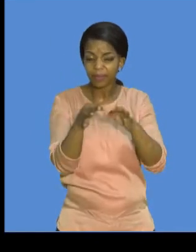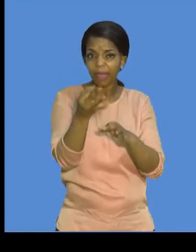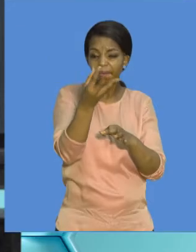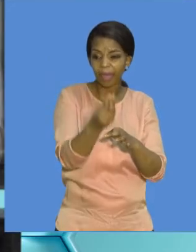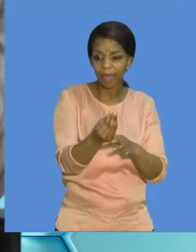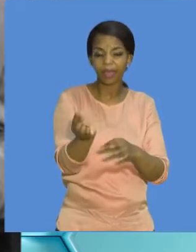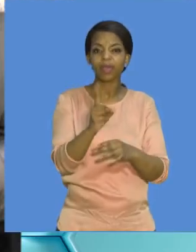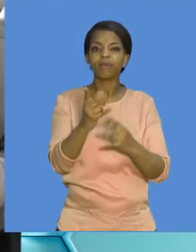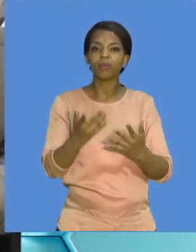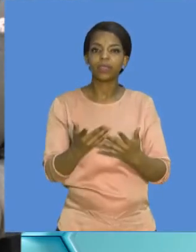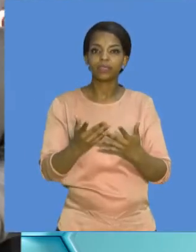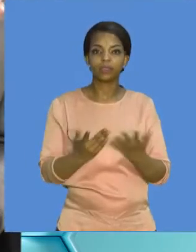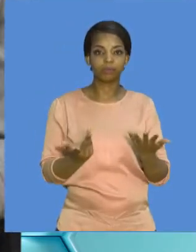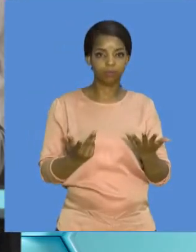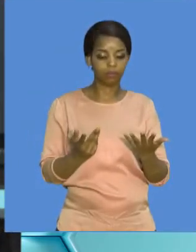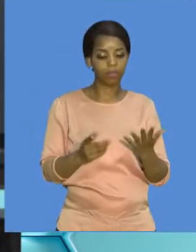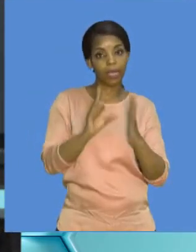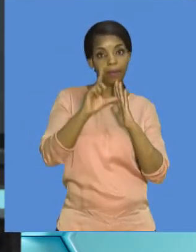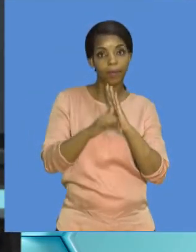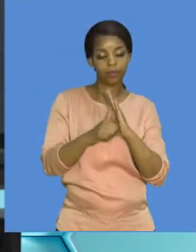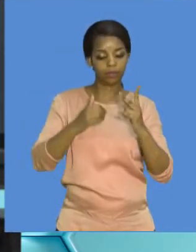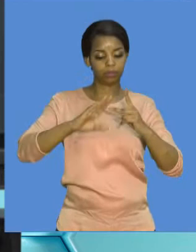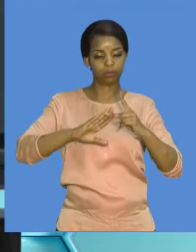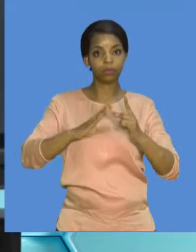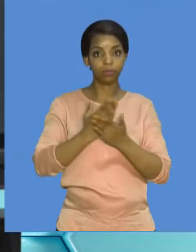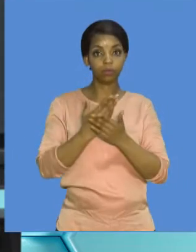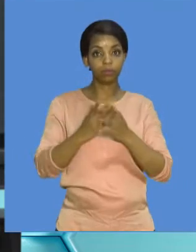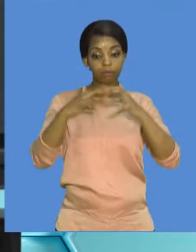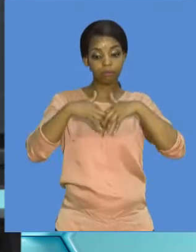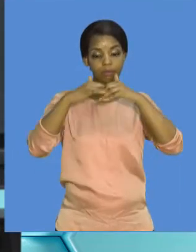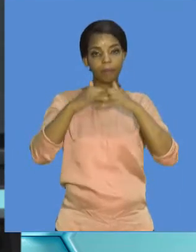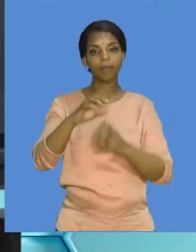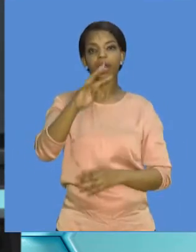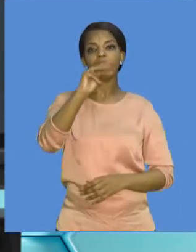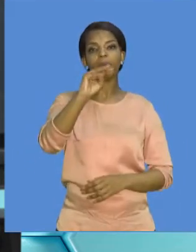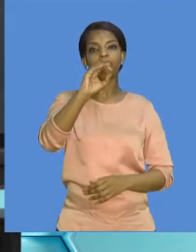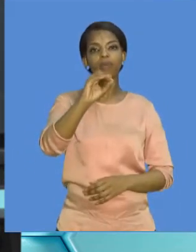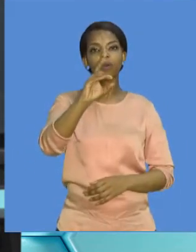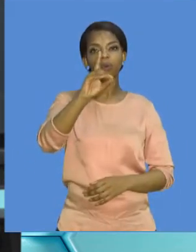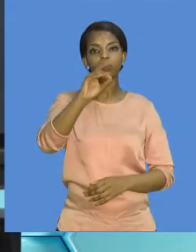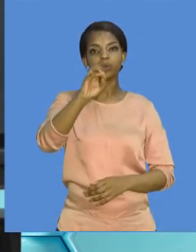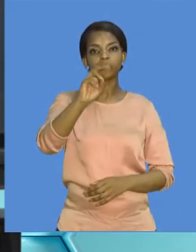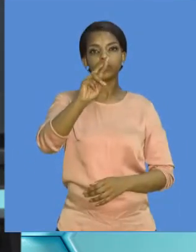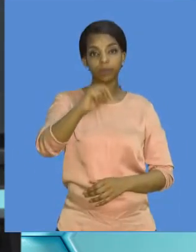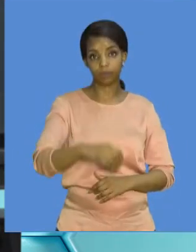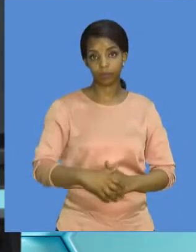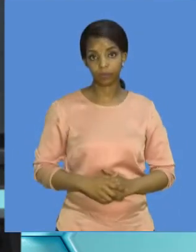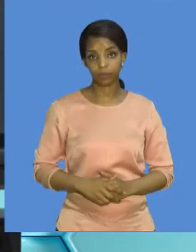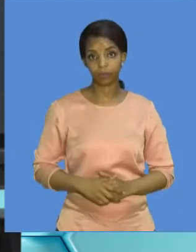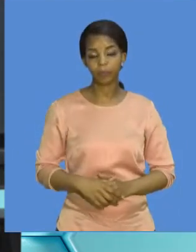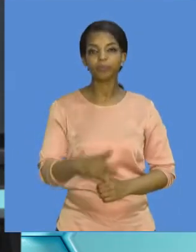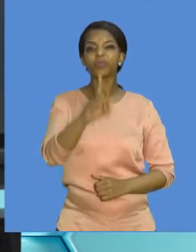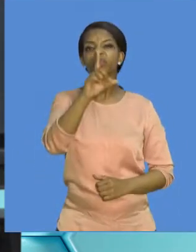can develop a model. Now you will see that with compound, it means, one, the change is